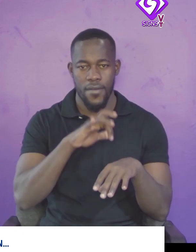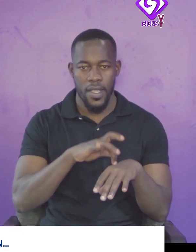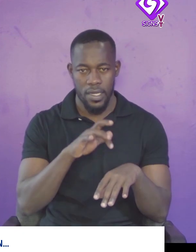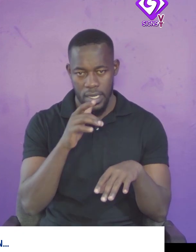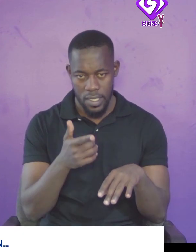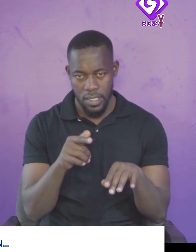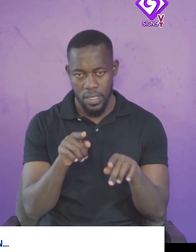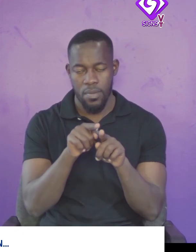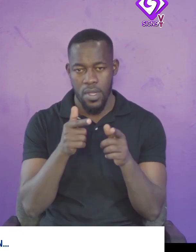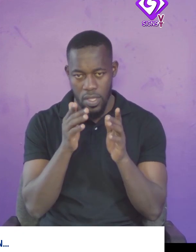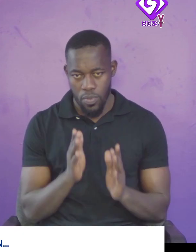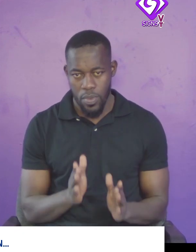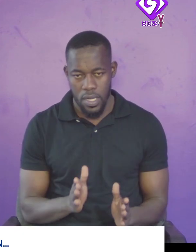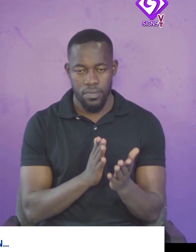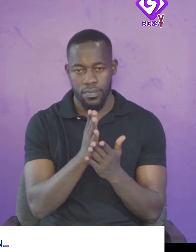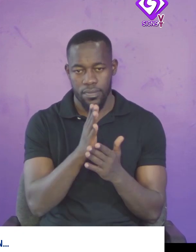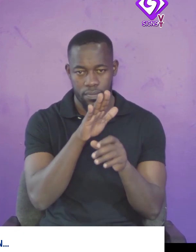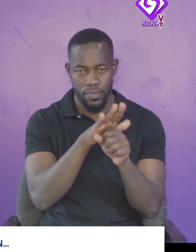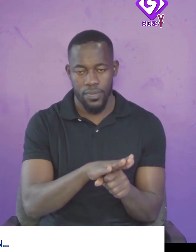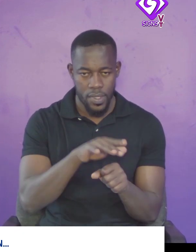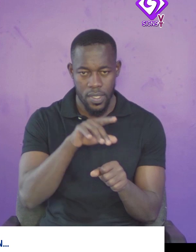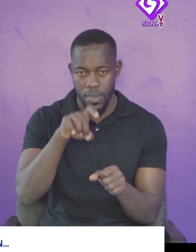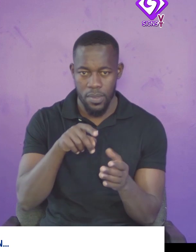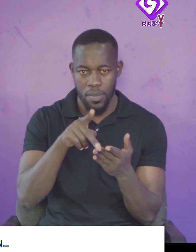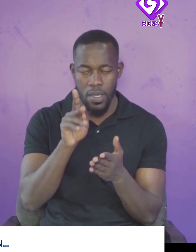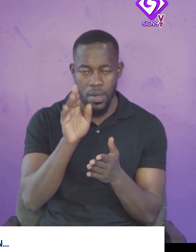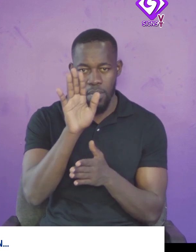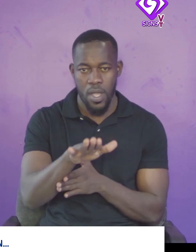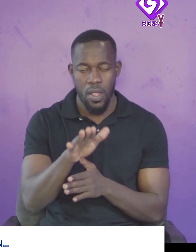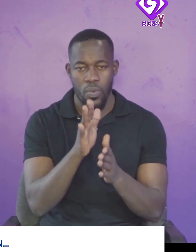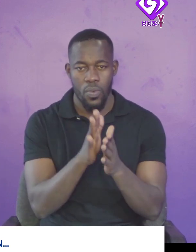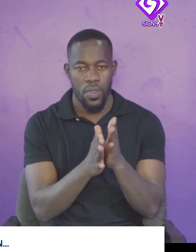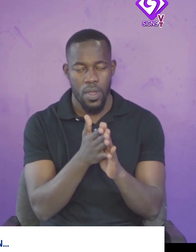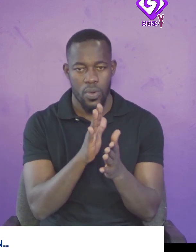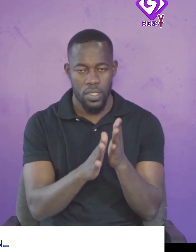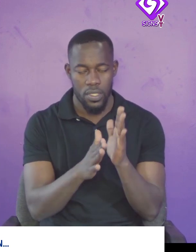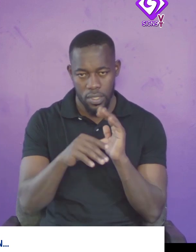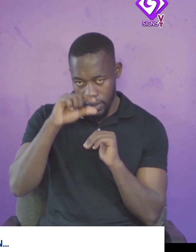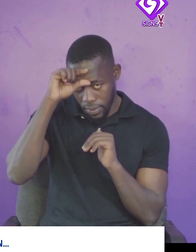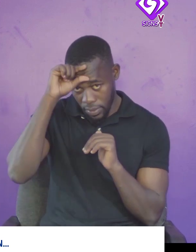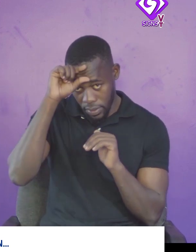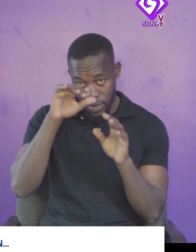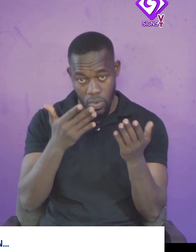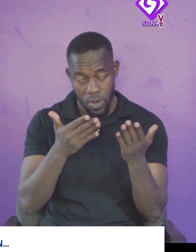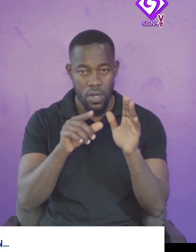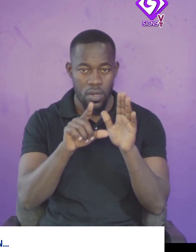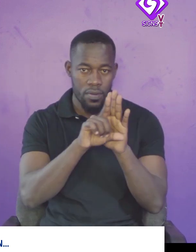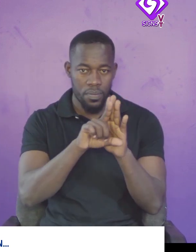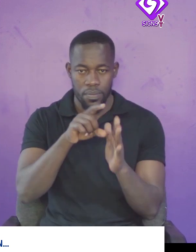deserve timely and just compensation without administrative or legal